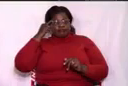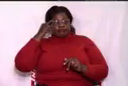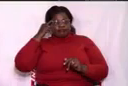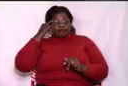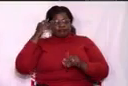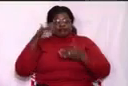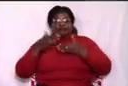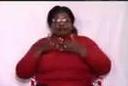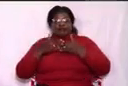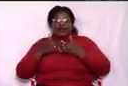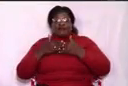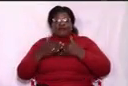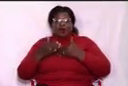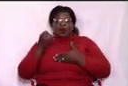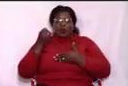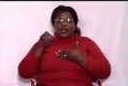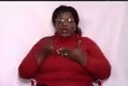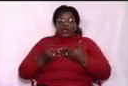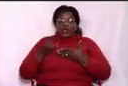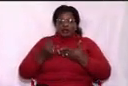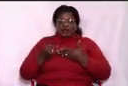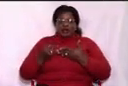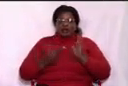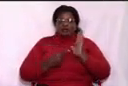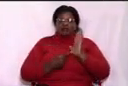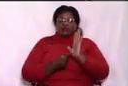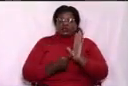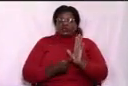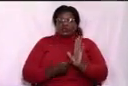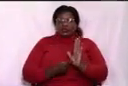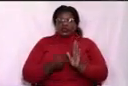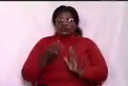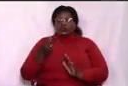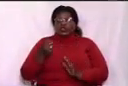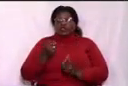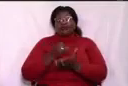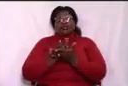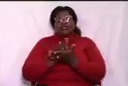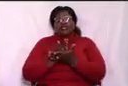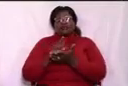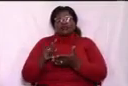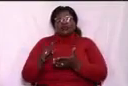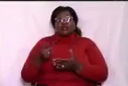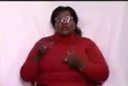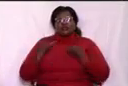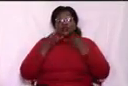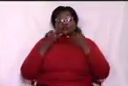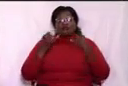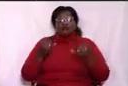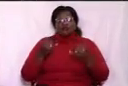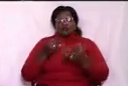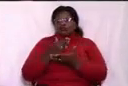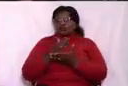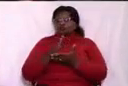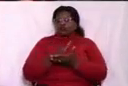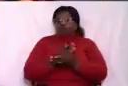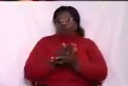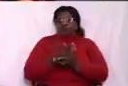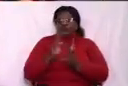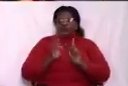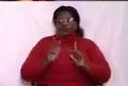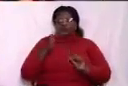of the show, Ndeshi, do you have any other anything else that you would like to share with our